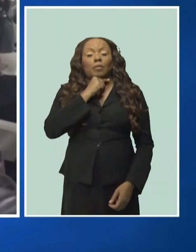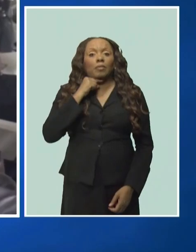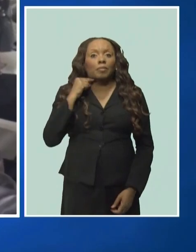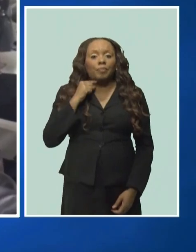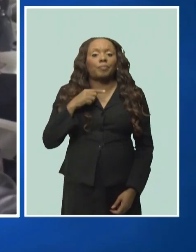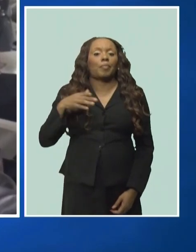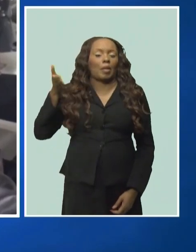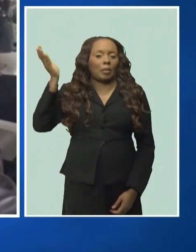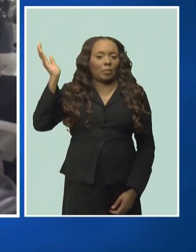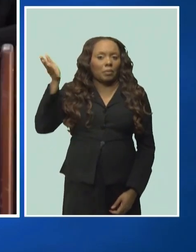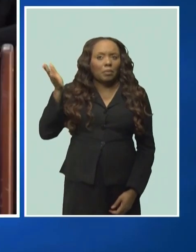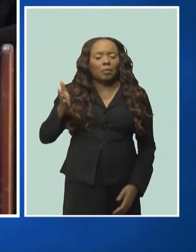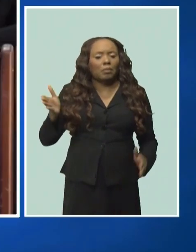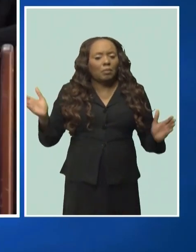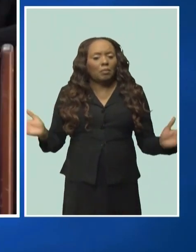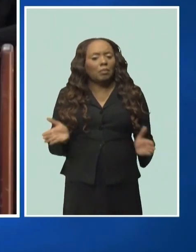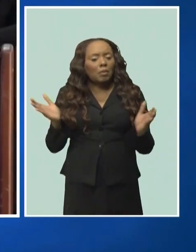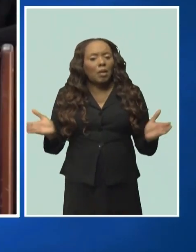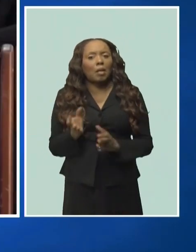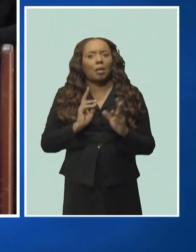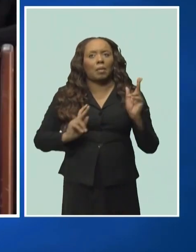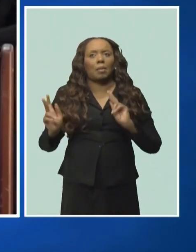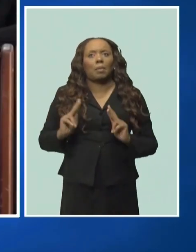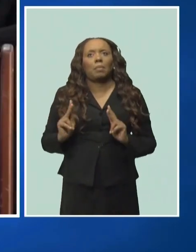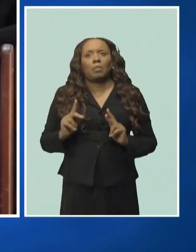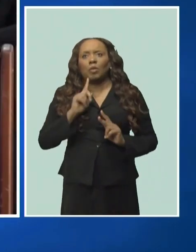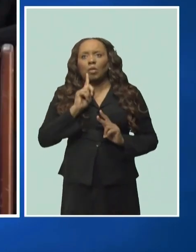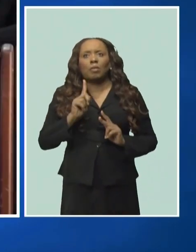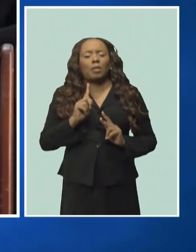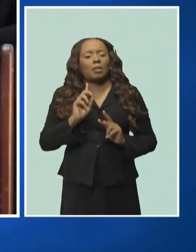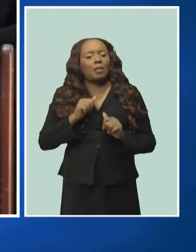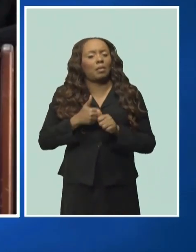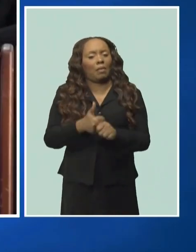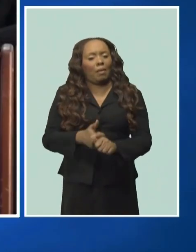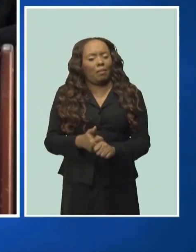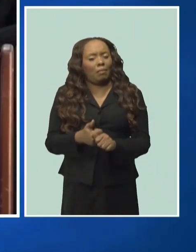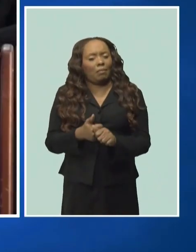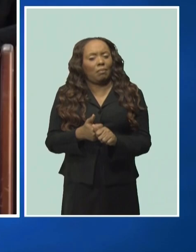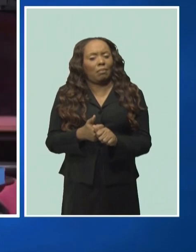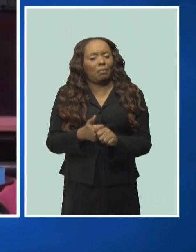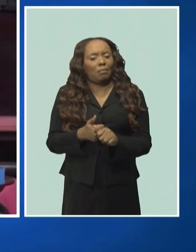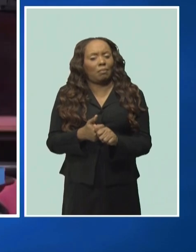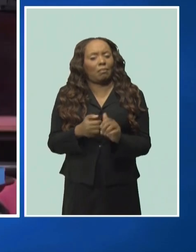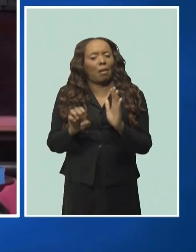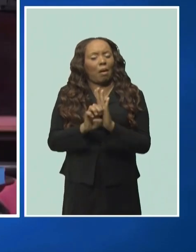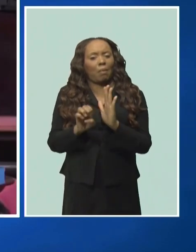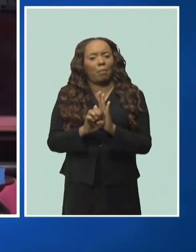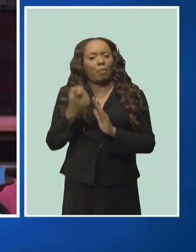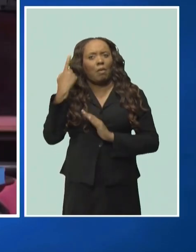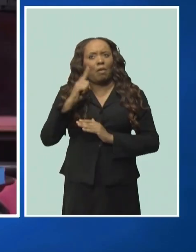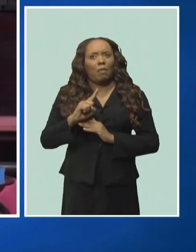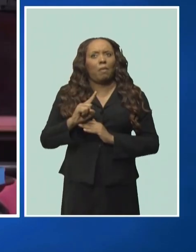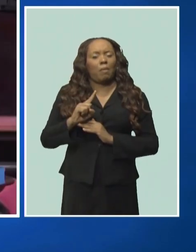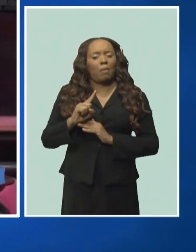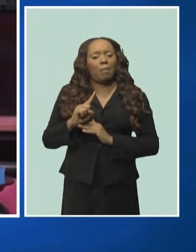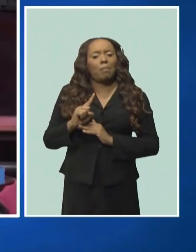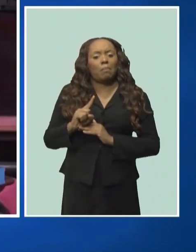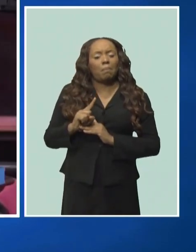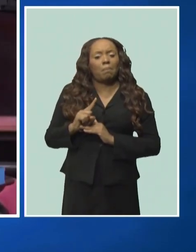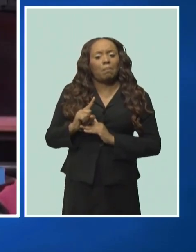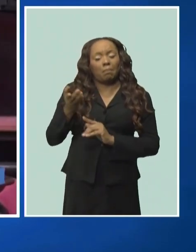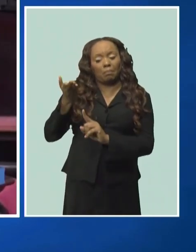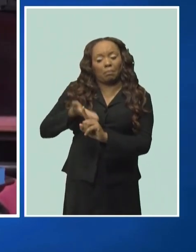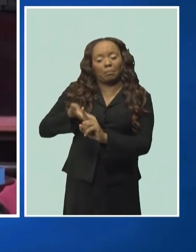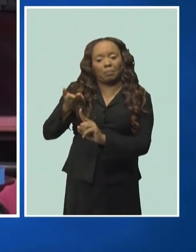Canon George Knight encouraged the congregation to follow the example of the late commissioner. Pursue love as